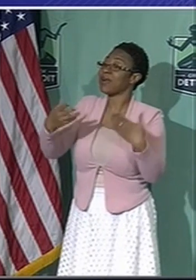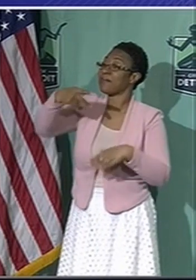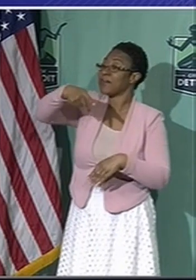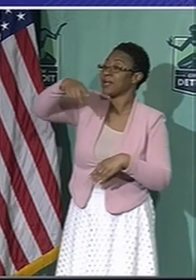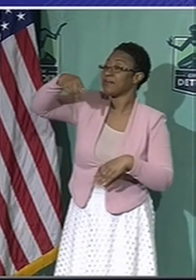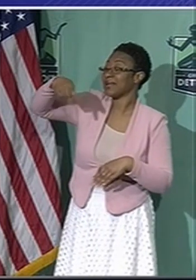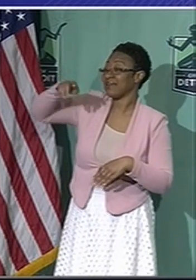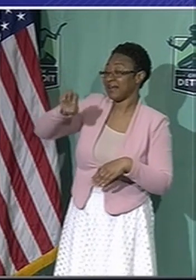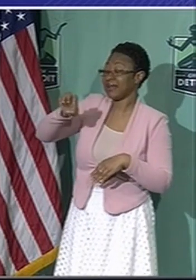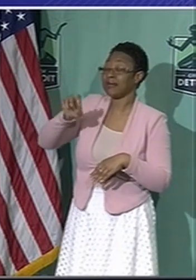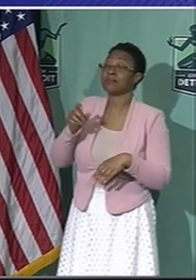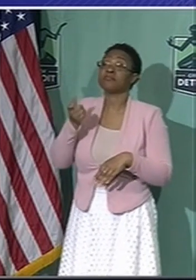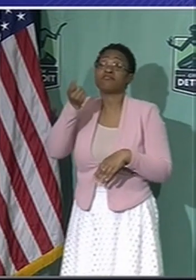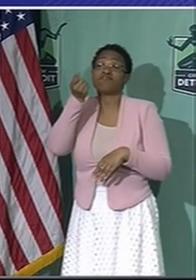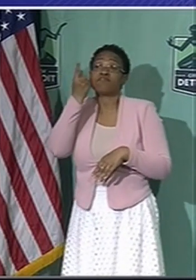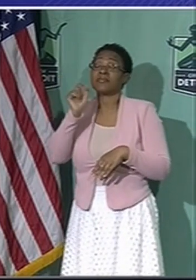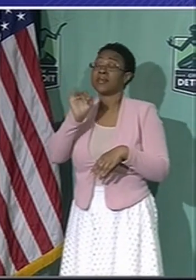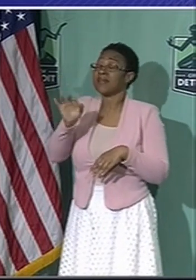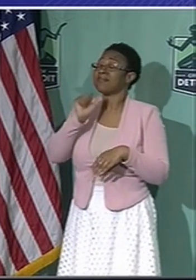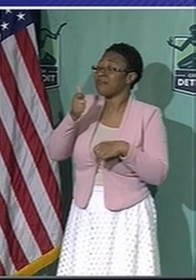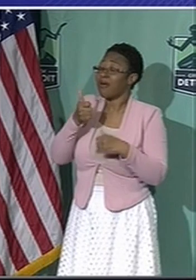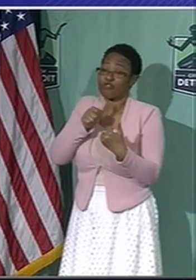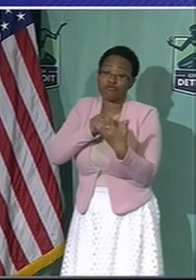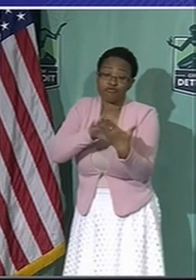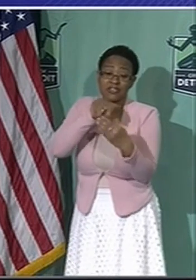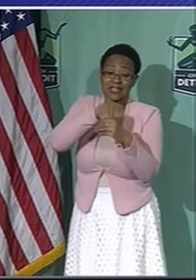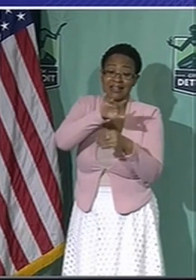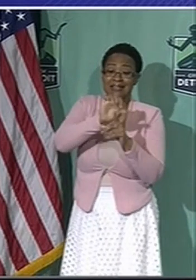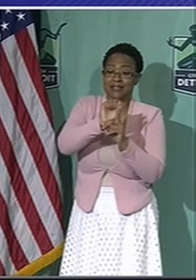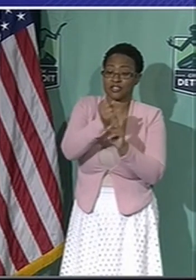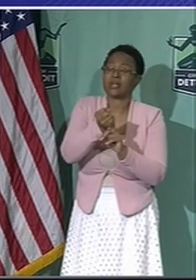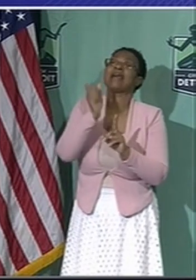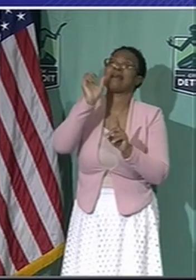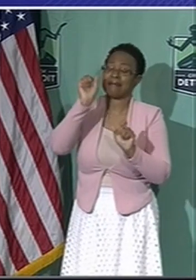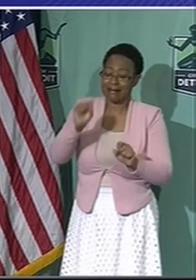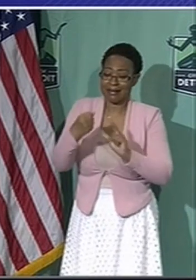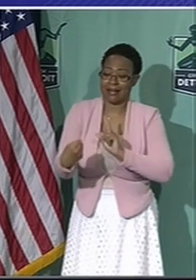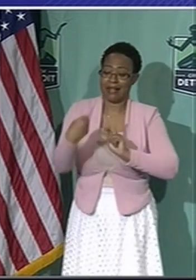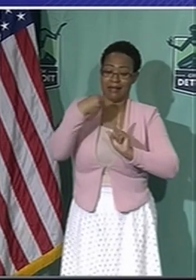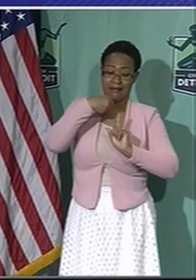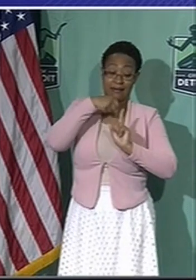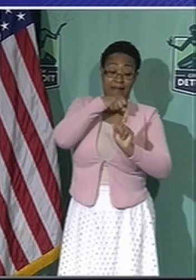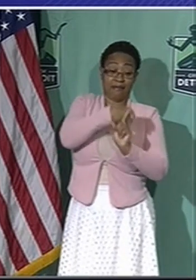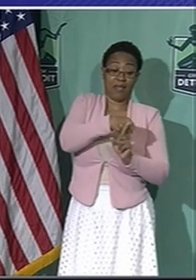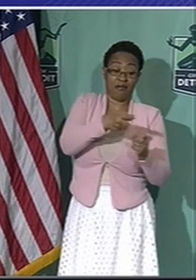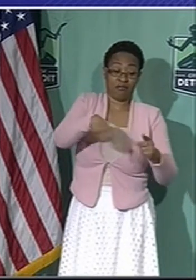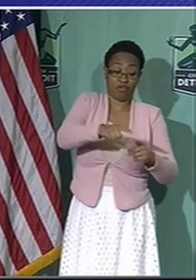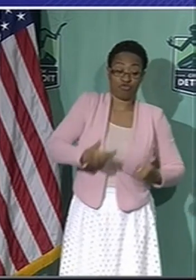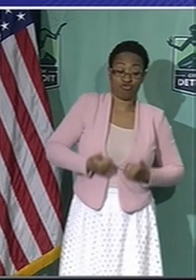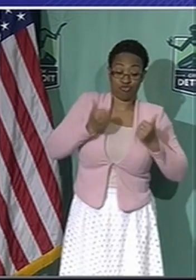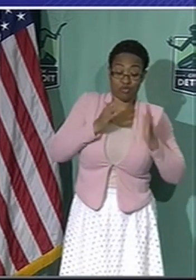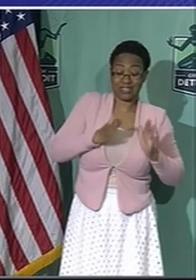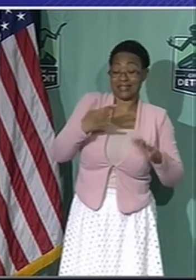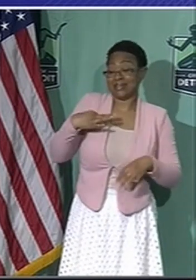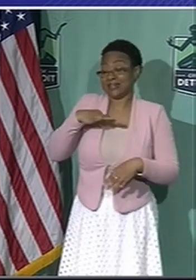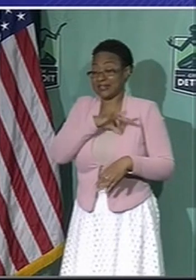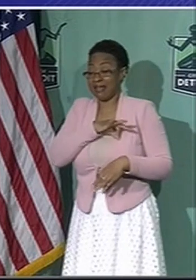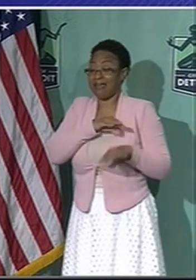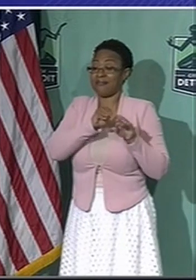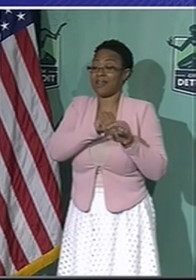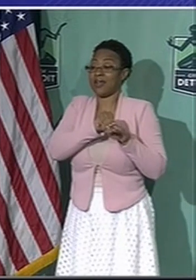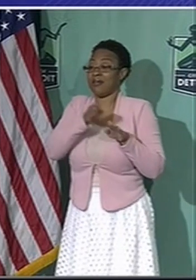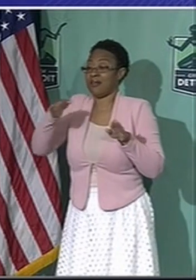if COVID-19 is not addressed in these entities, it could not only adversely impact our residents, but also our staff, the